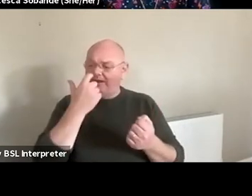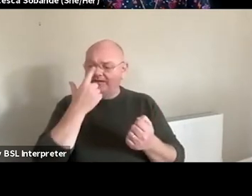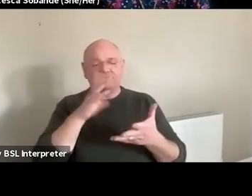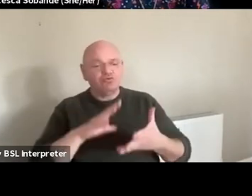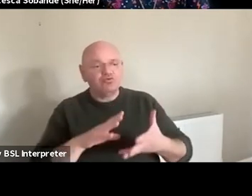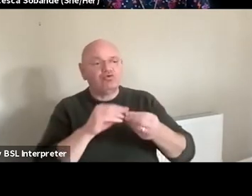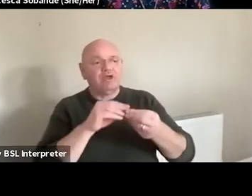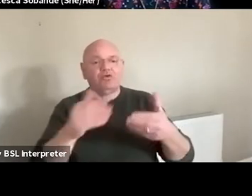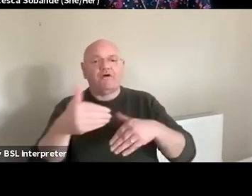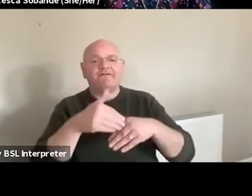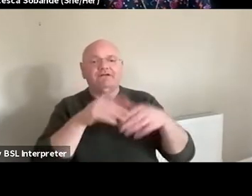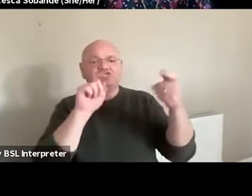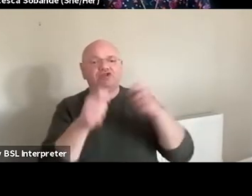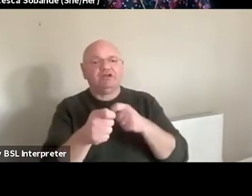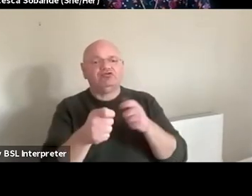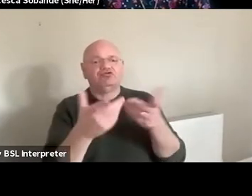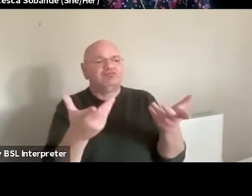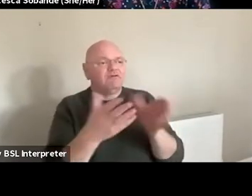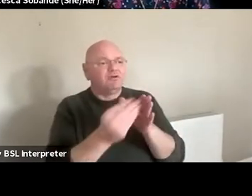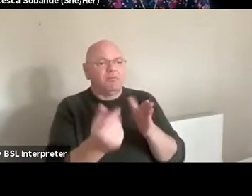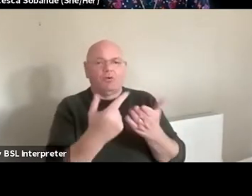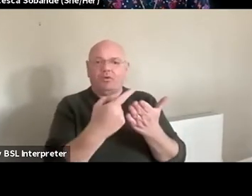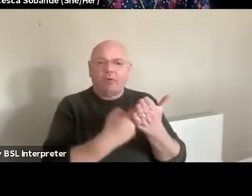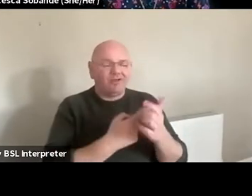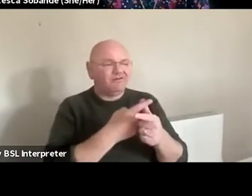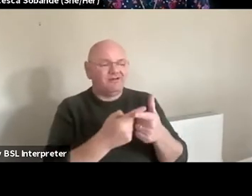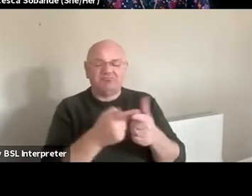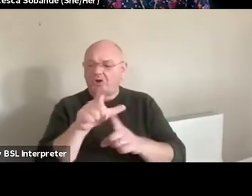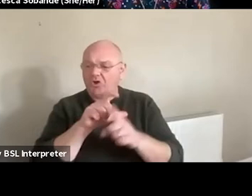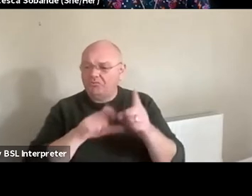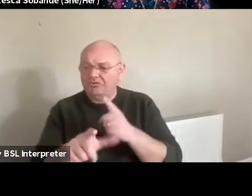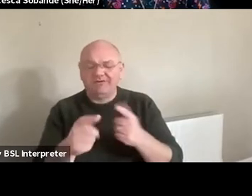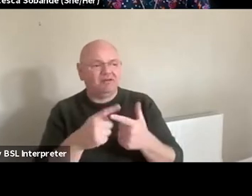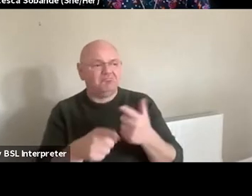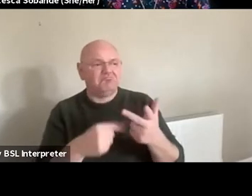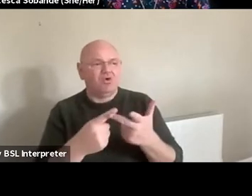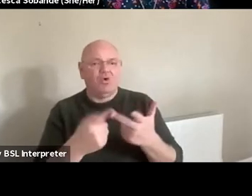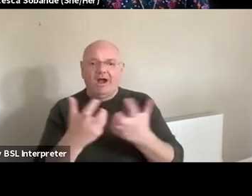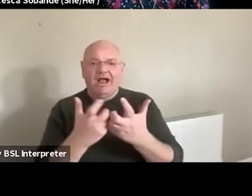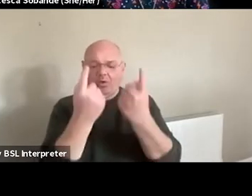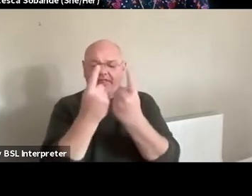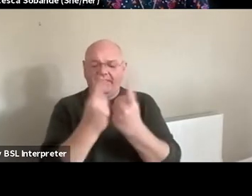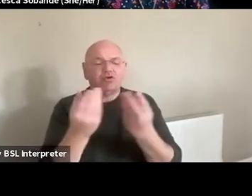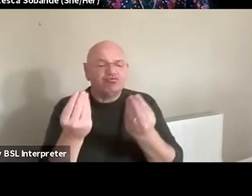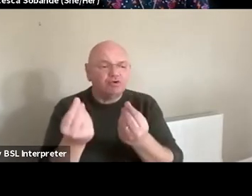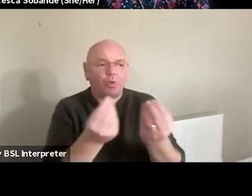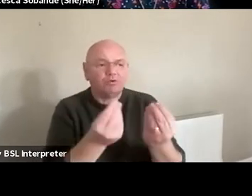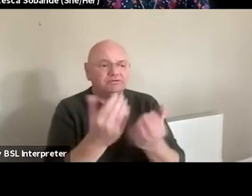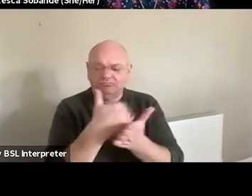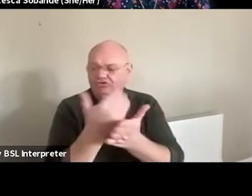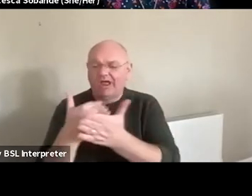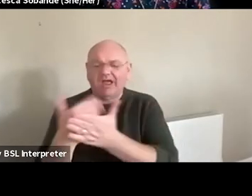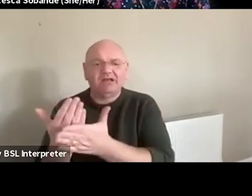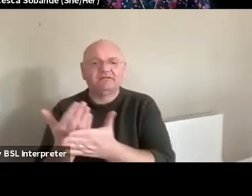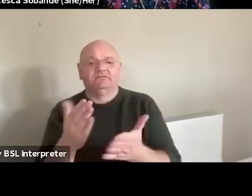be in a space of policy, or it could be in your communities, or it could be in the way that things are distributed, or the way that resources are shared.